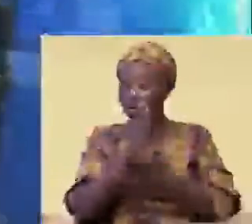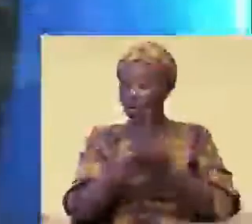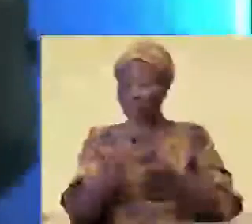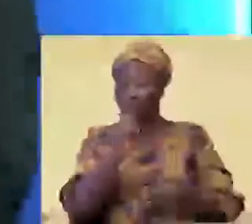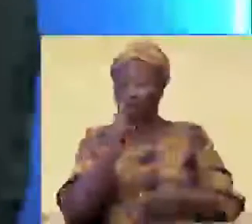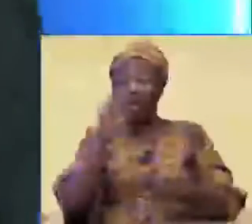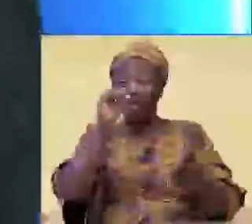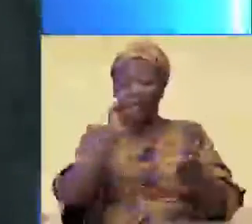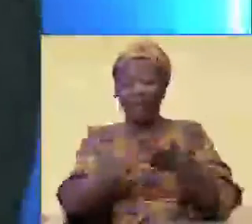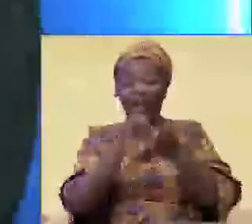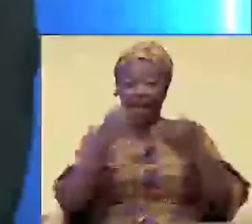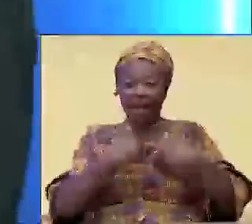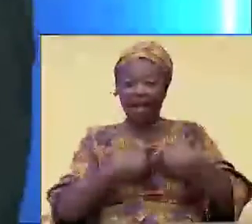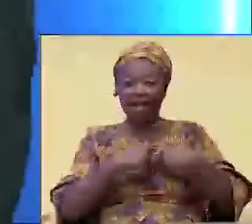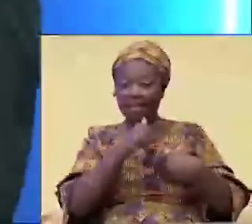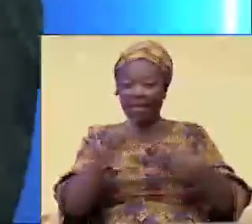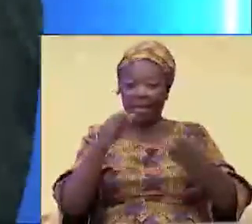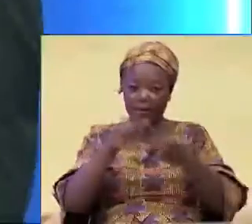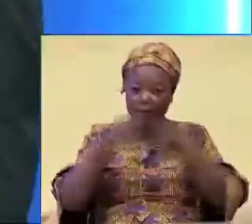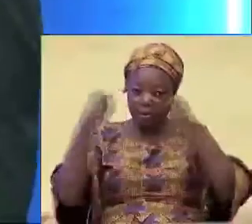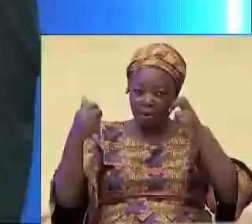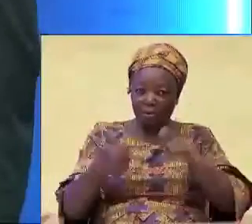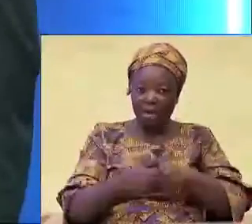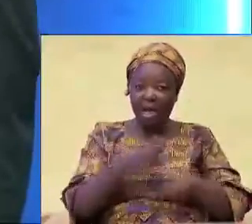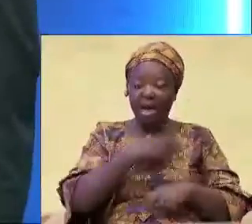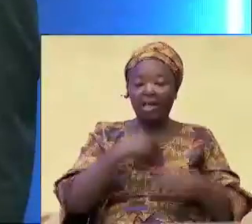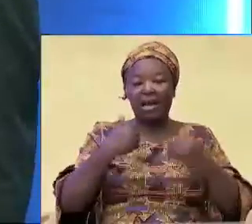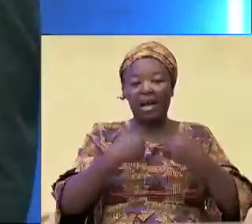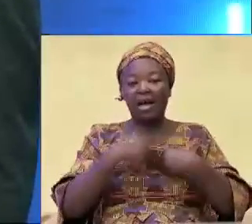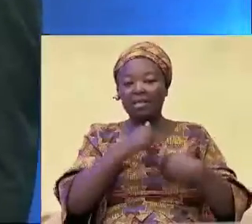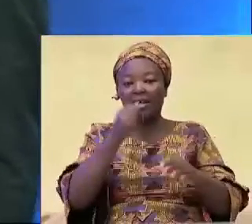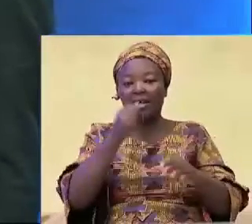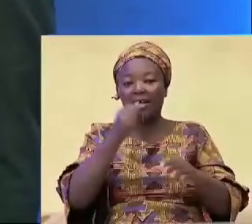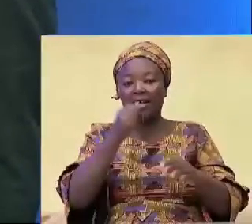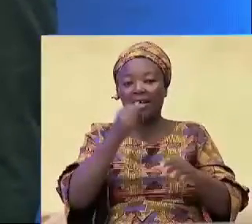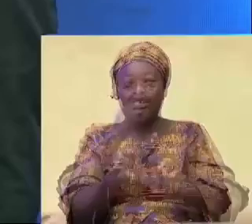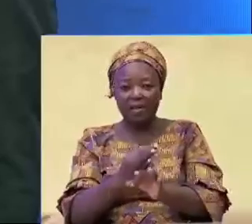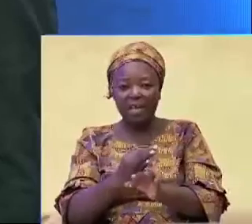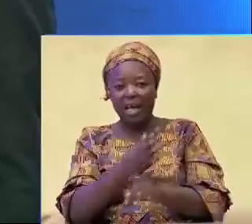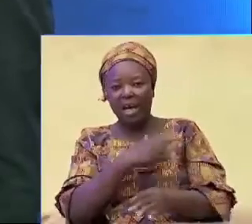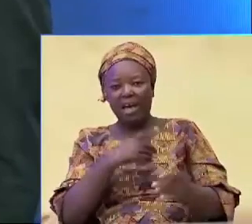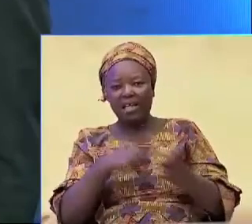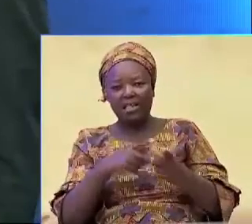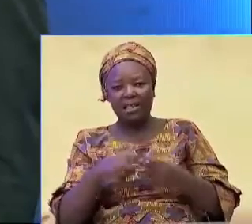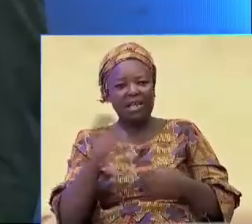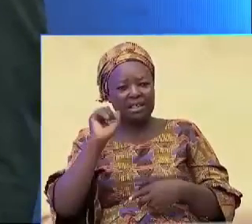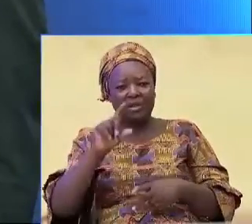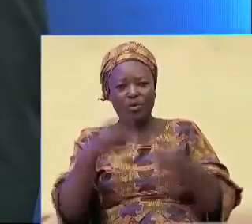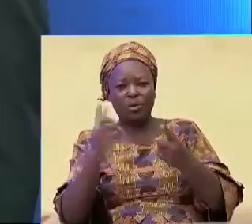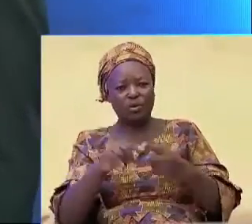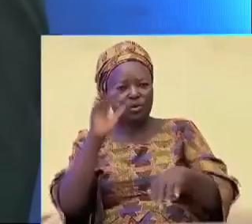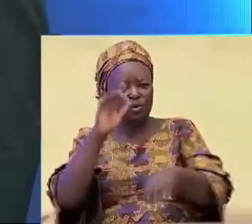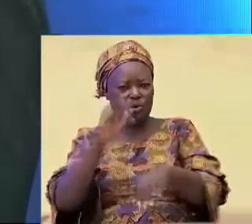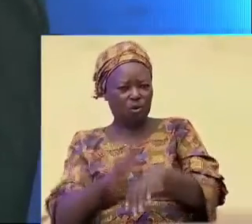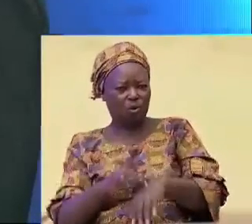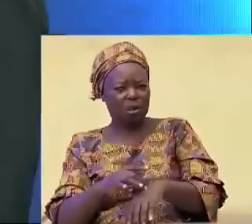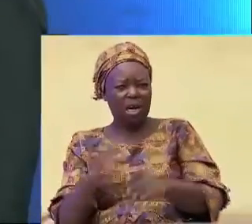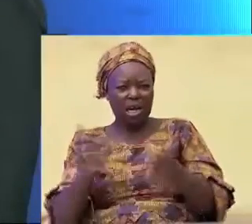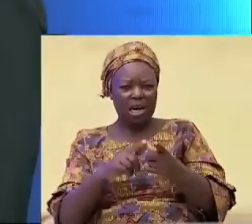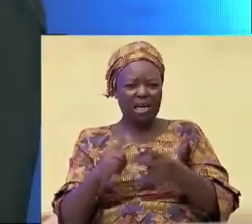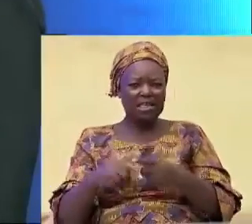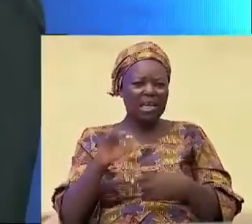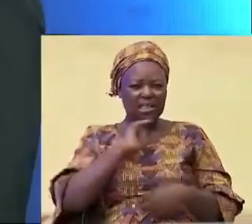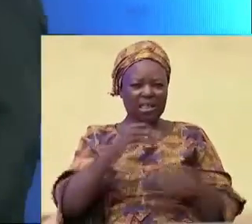Once there's somebody that has an issue and has a faith and is going